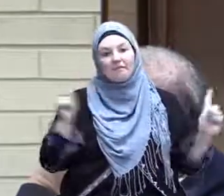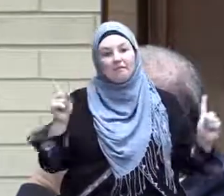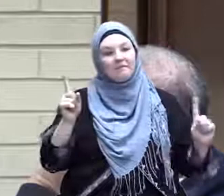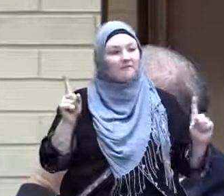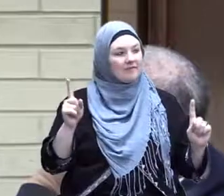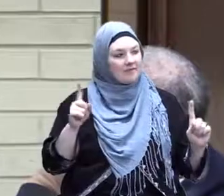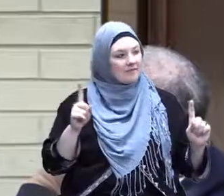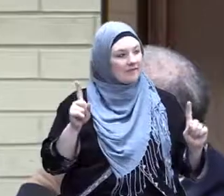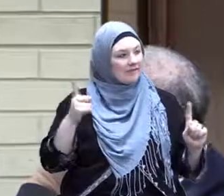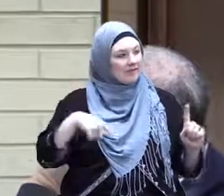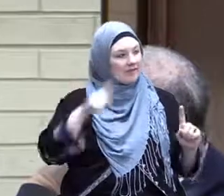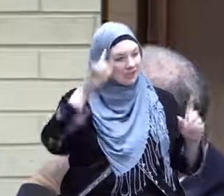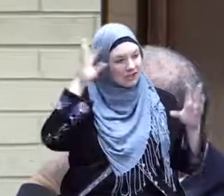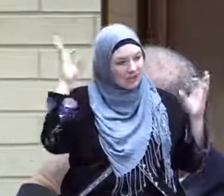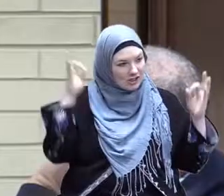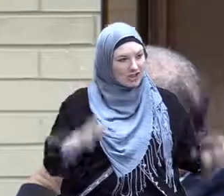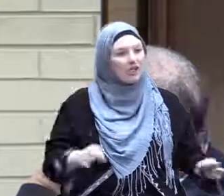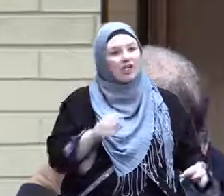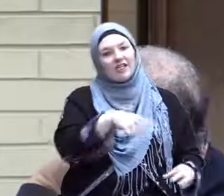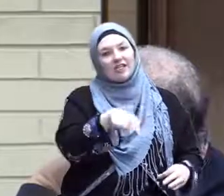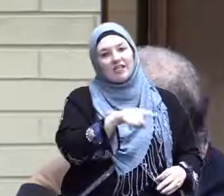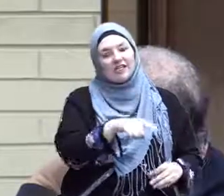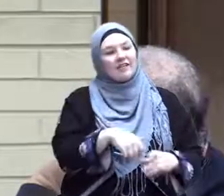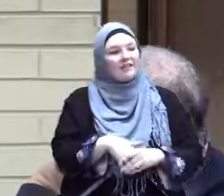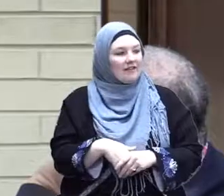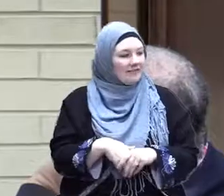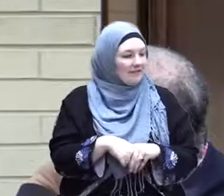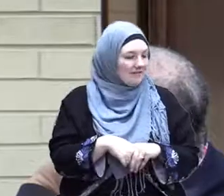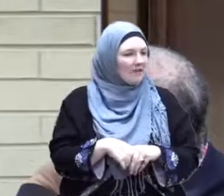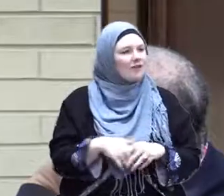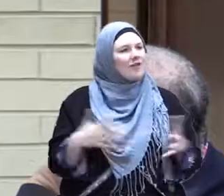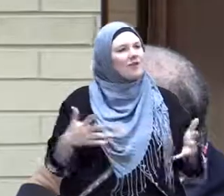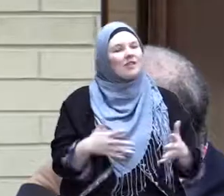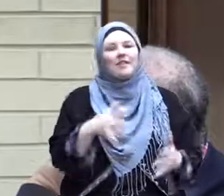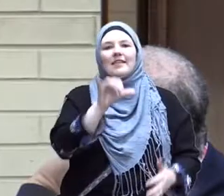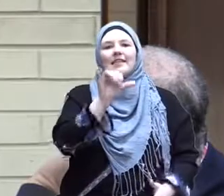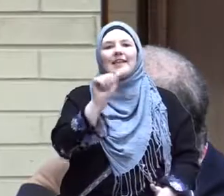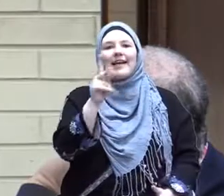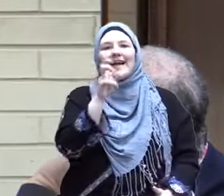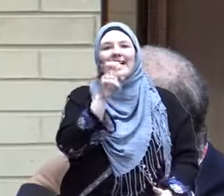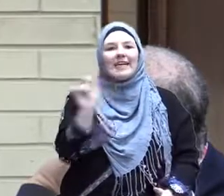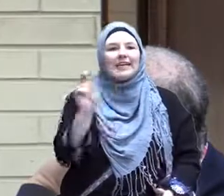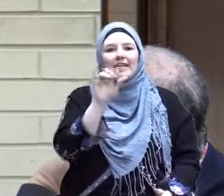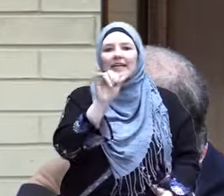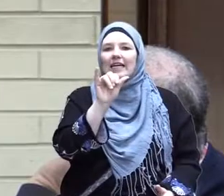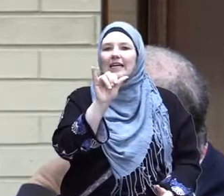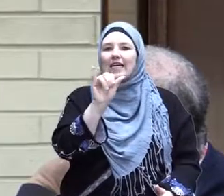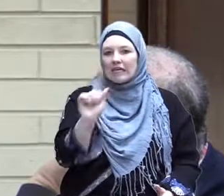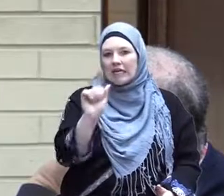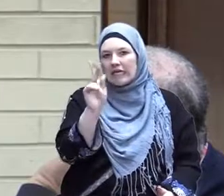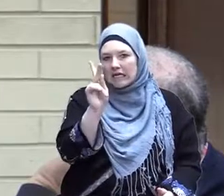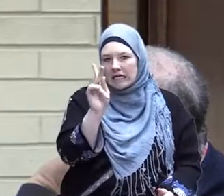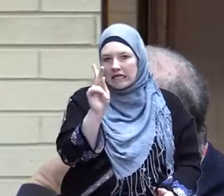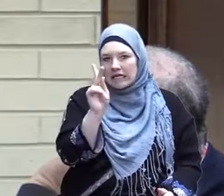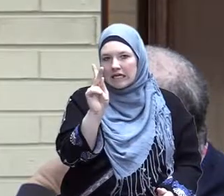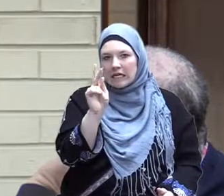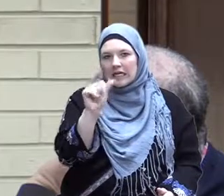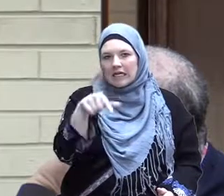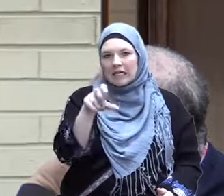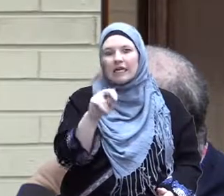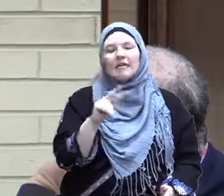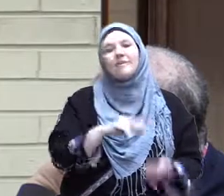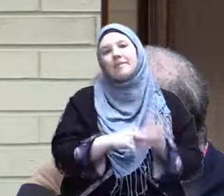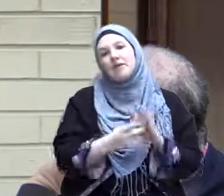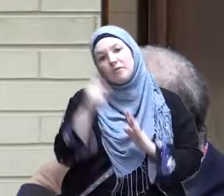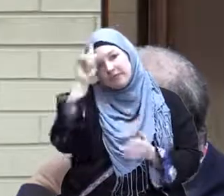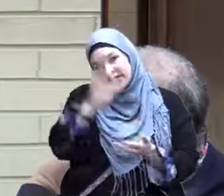so certain. Yuqinun. Do you know what yaqeen is? Yaqeen means that you believe